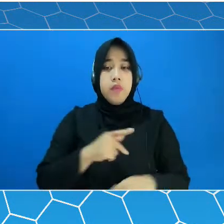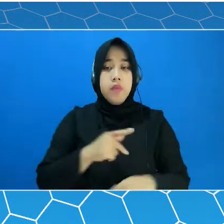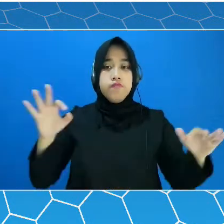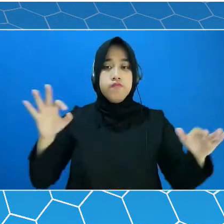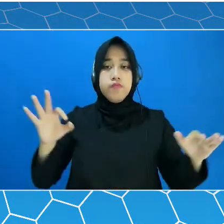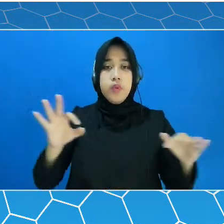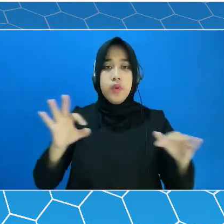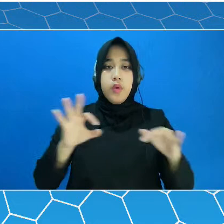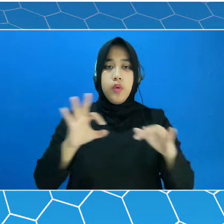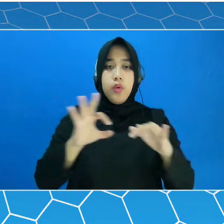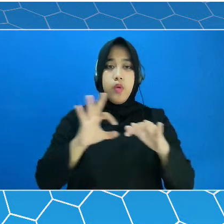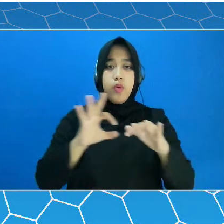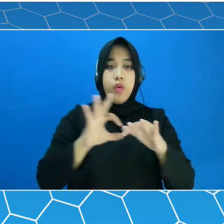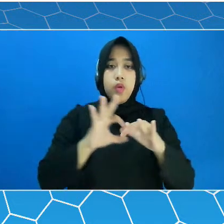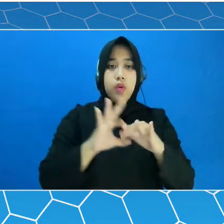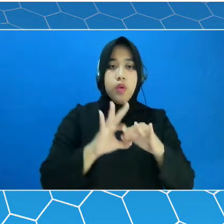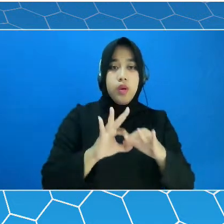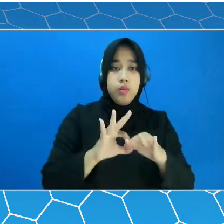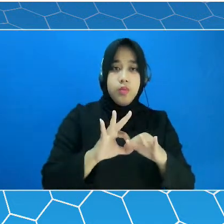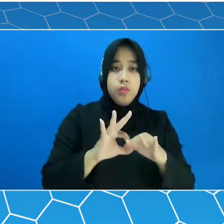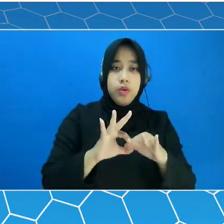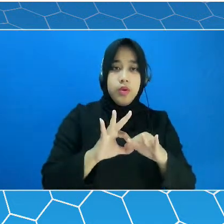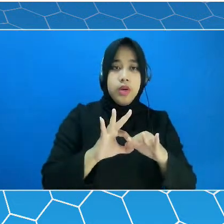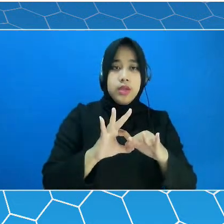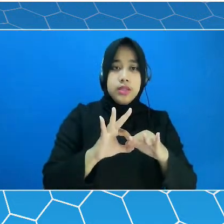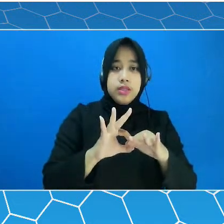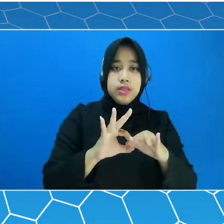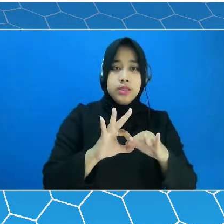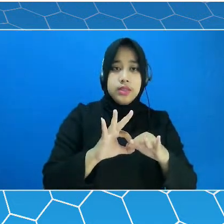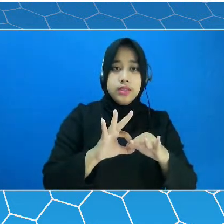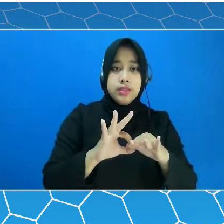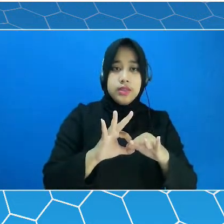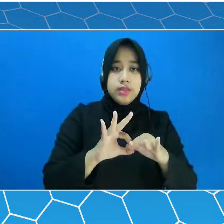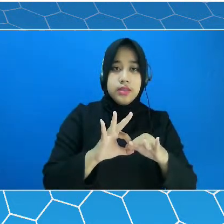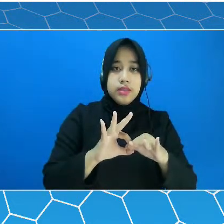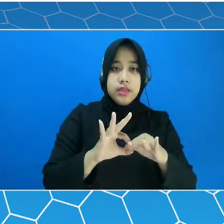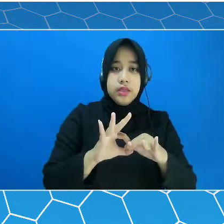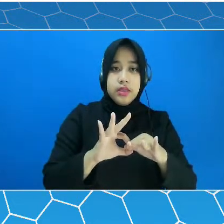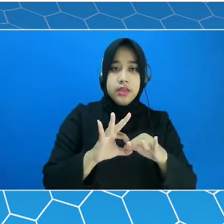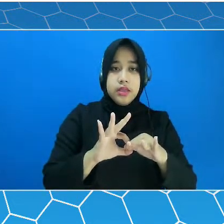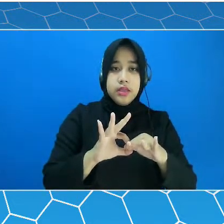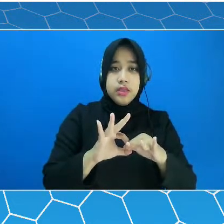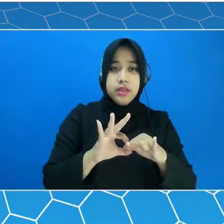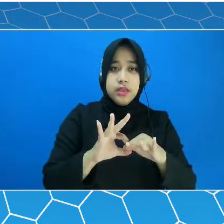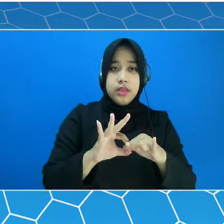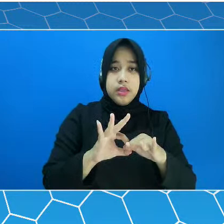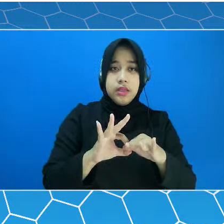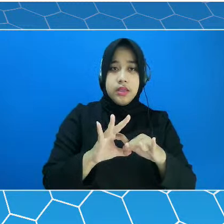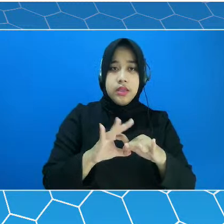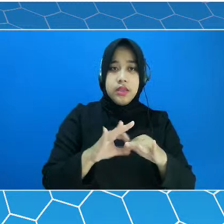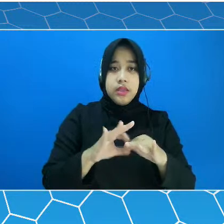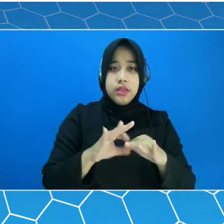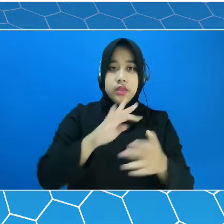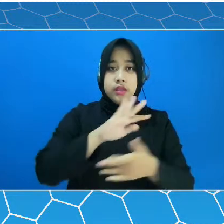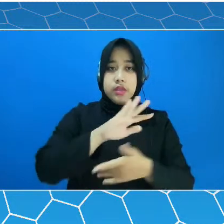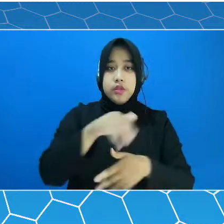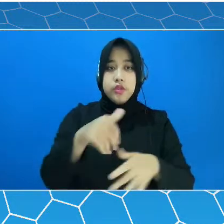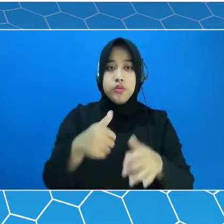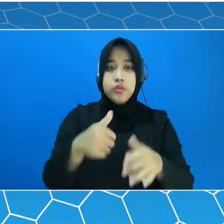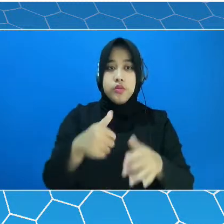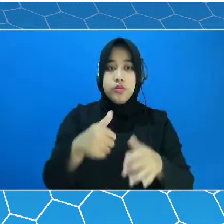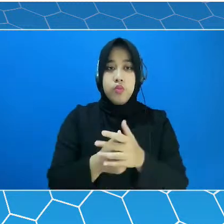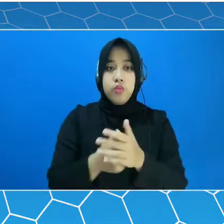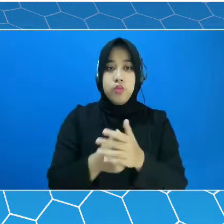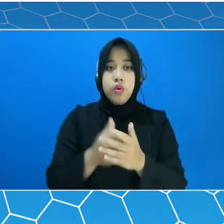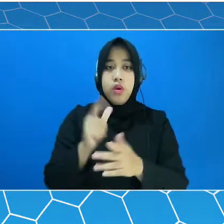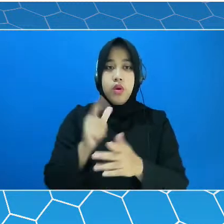across London. I'll talk to you a little bit more with that in a bit, and also UK and the world, because in London we had